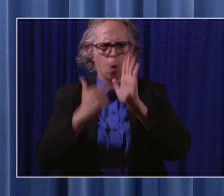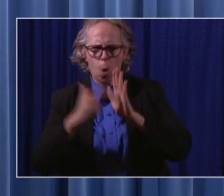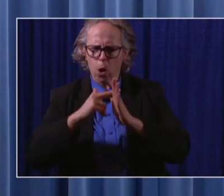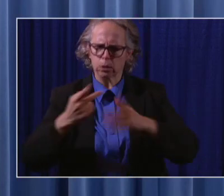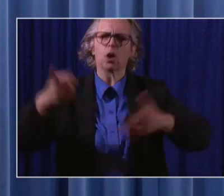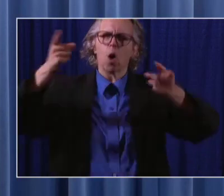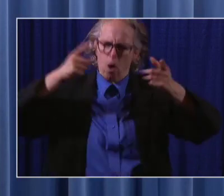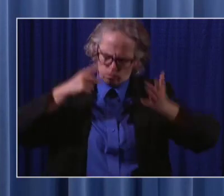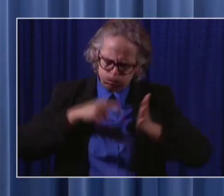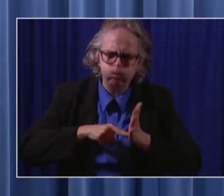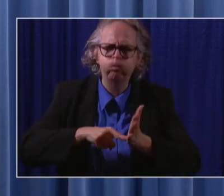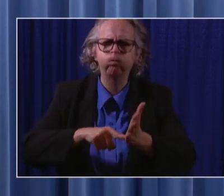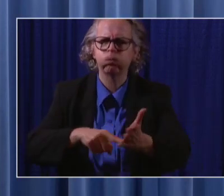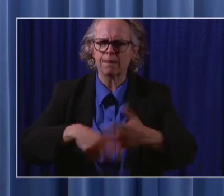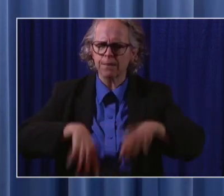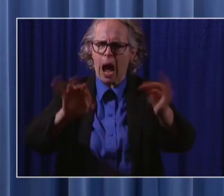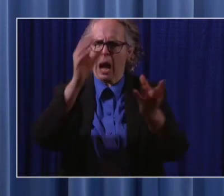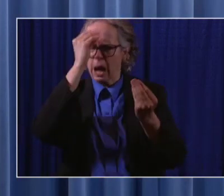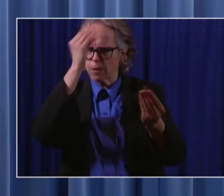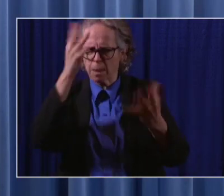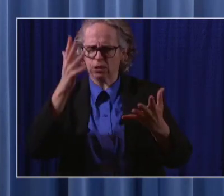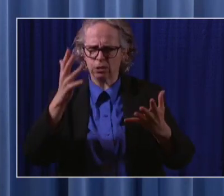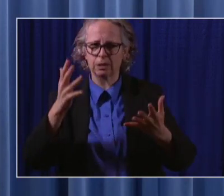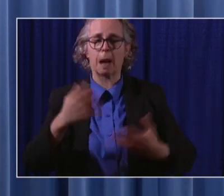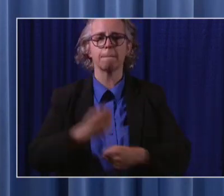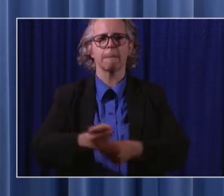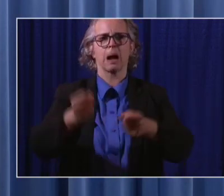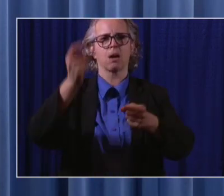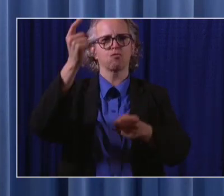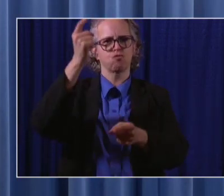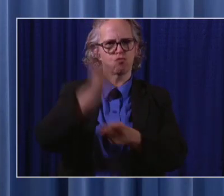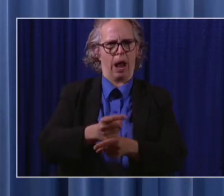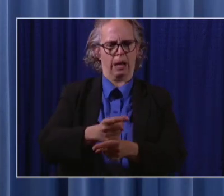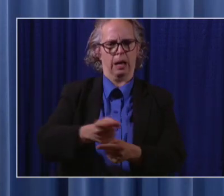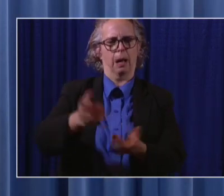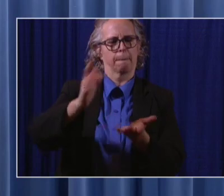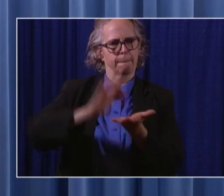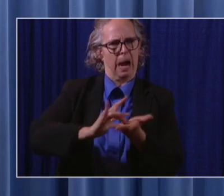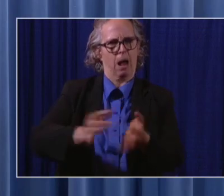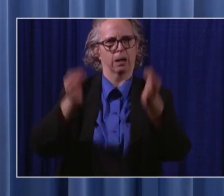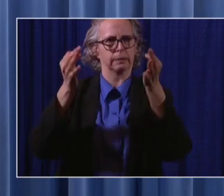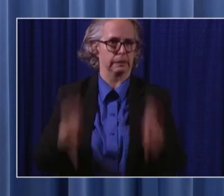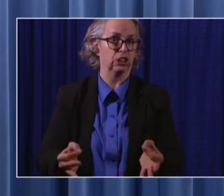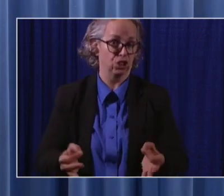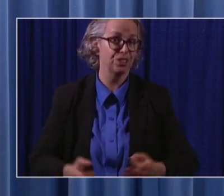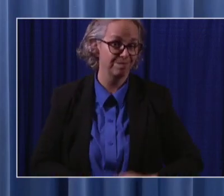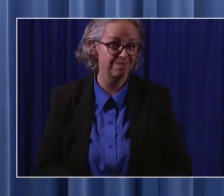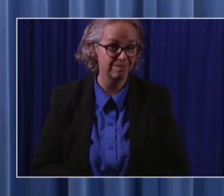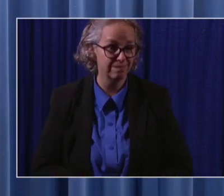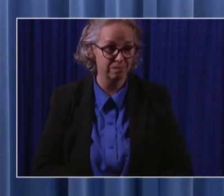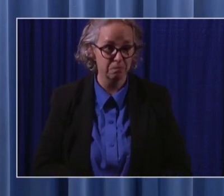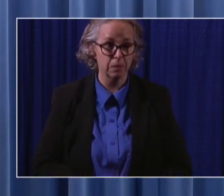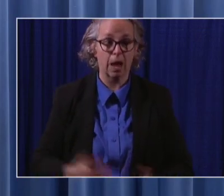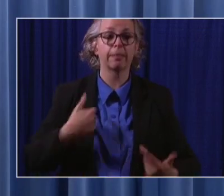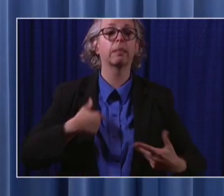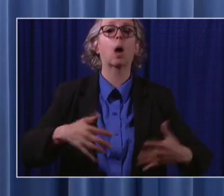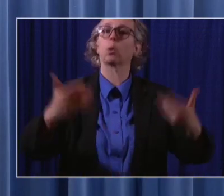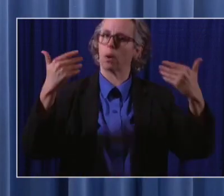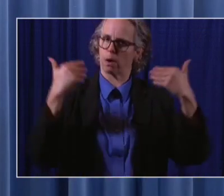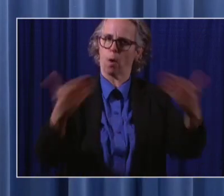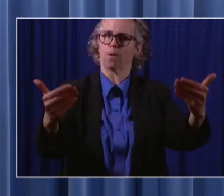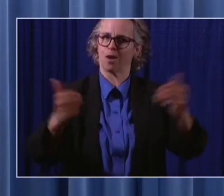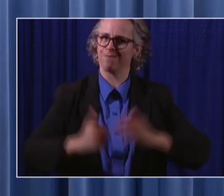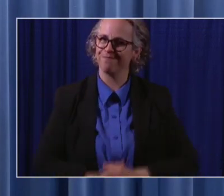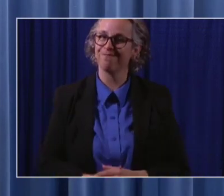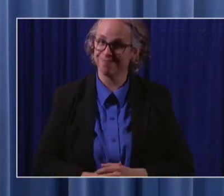get the information, make a medical decision, and we'll move forward. And whatever that decision